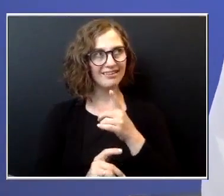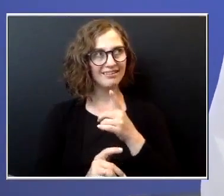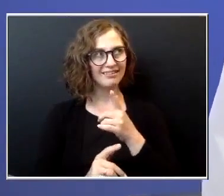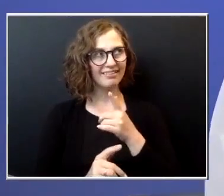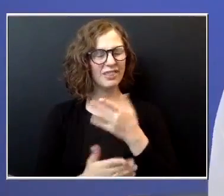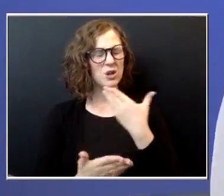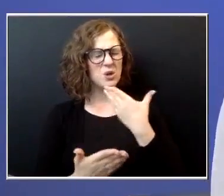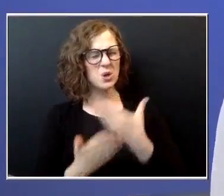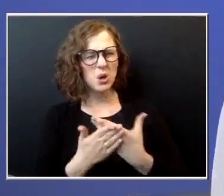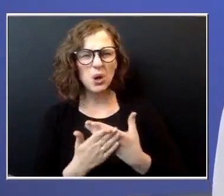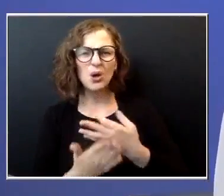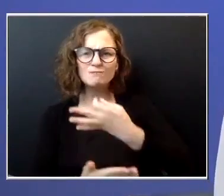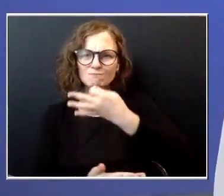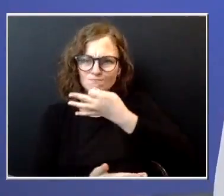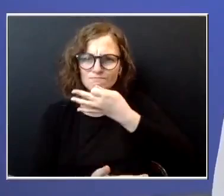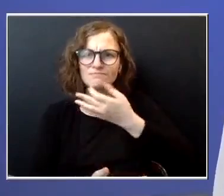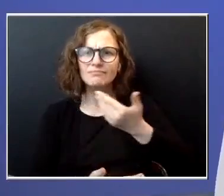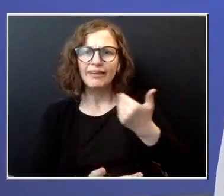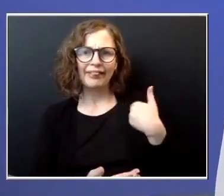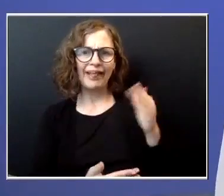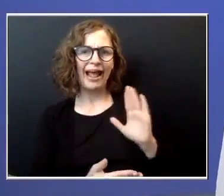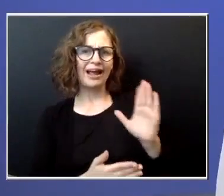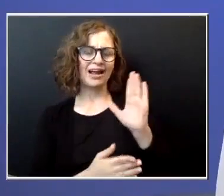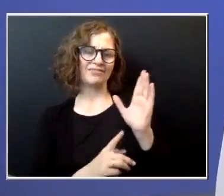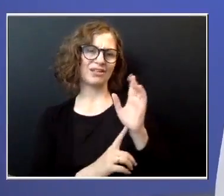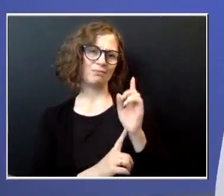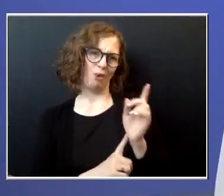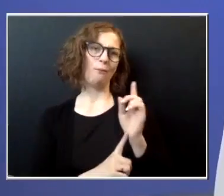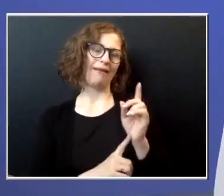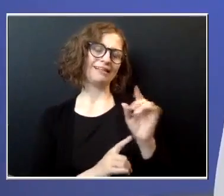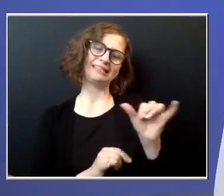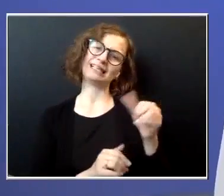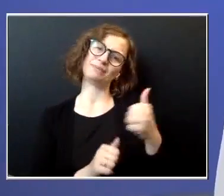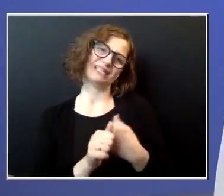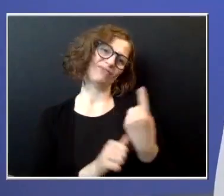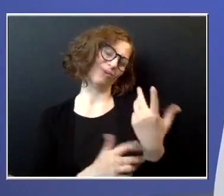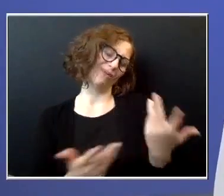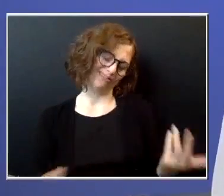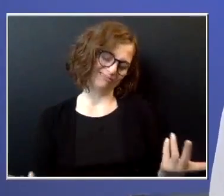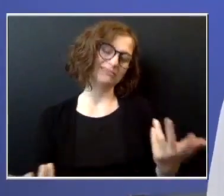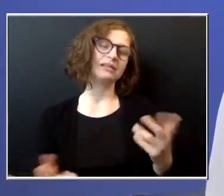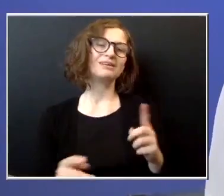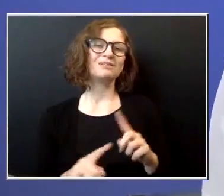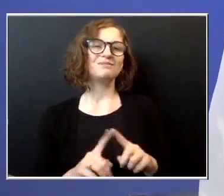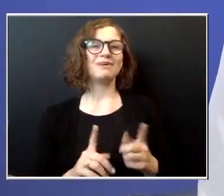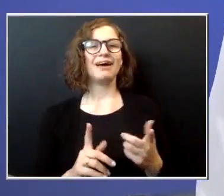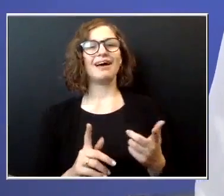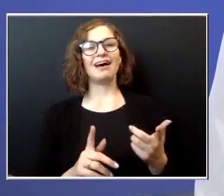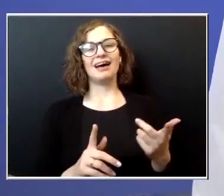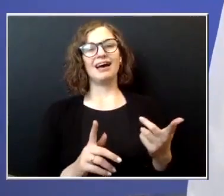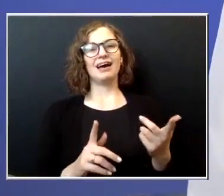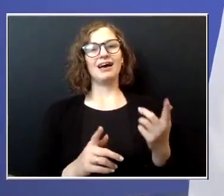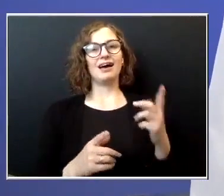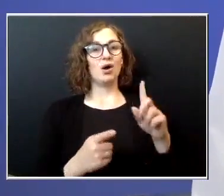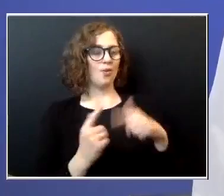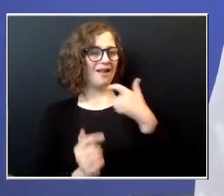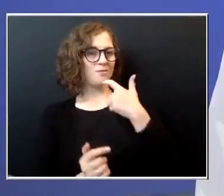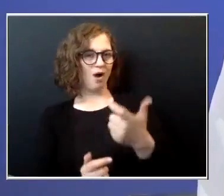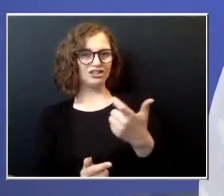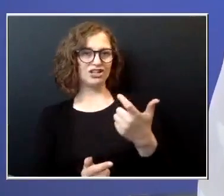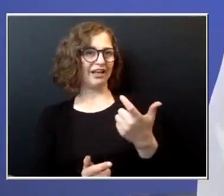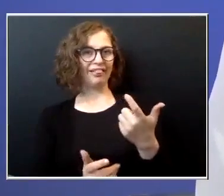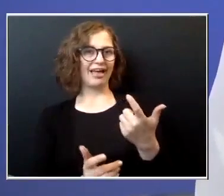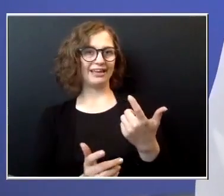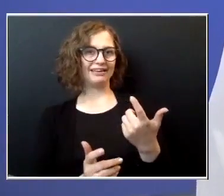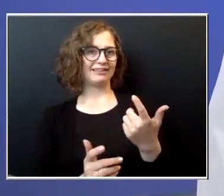their moments just like everyone, but I don't know. When I'm watching one of the shows, which I rarely do, I'm always